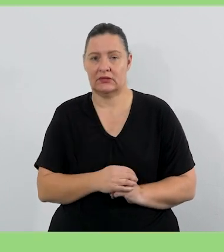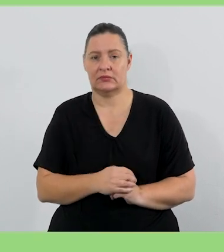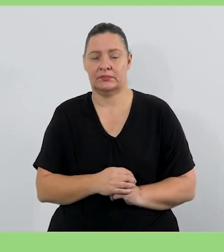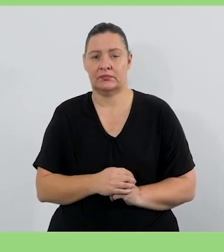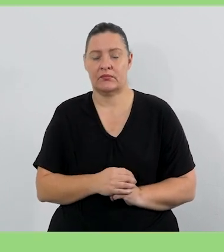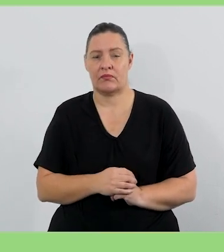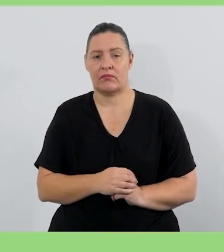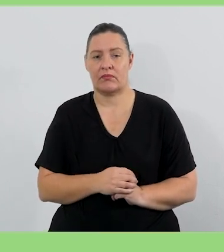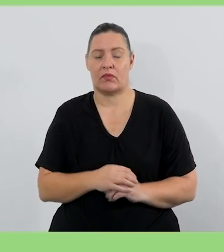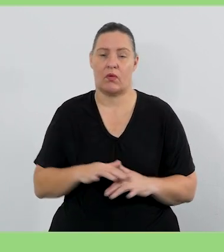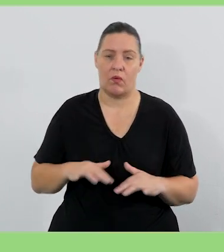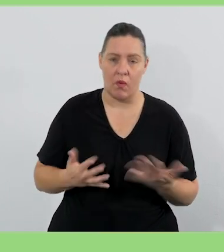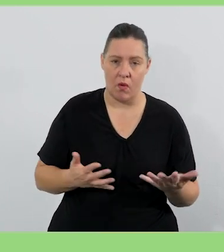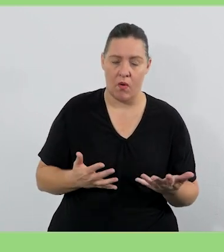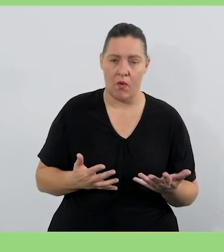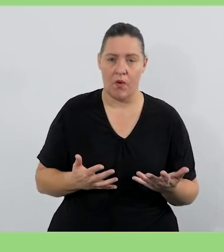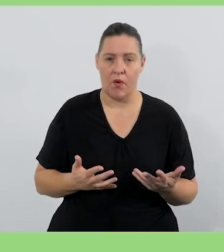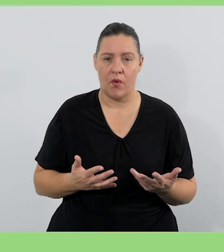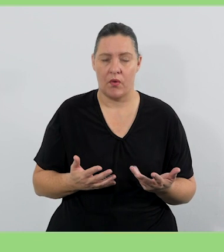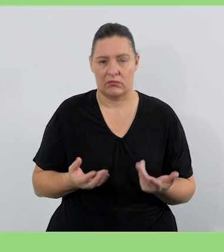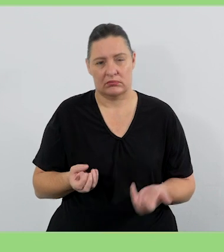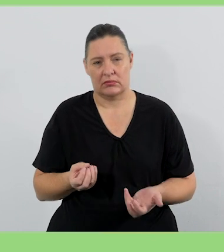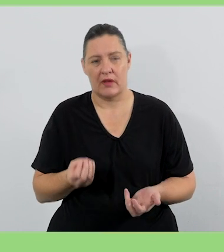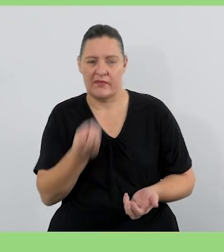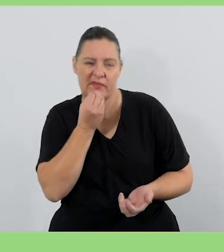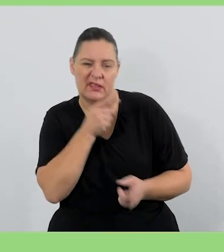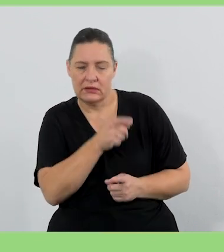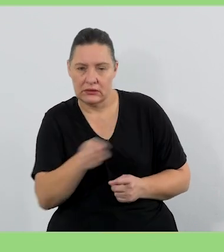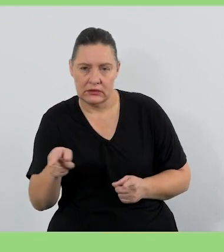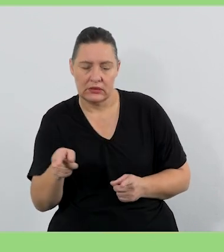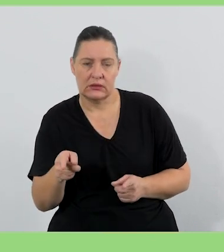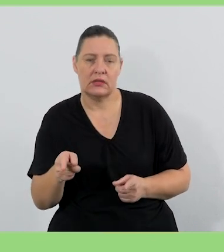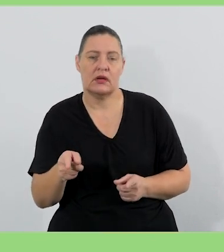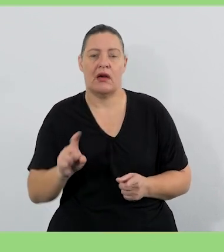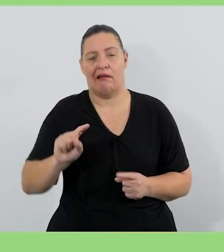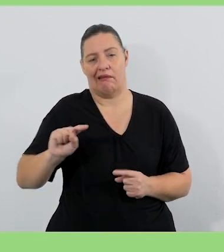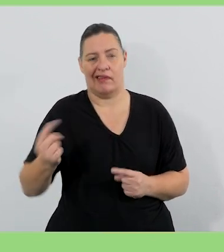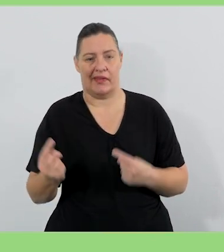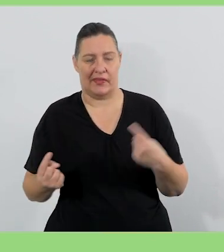eat or feed on